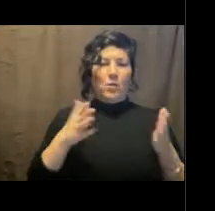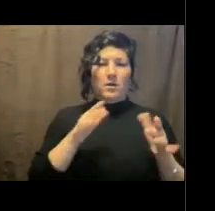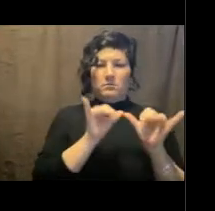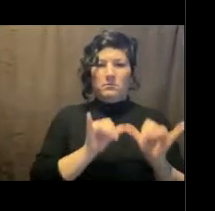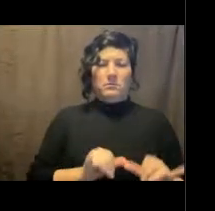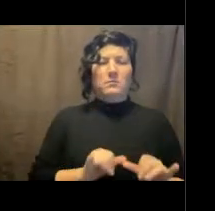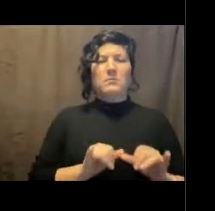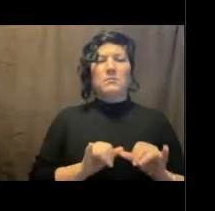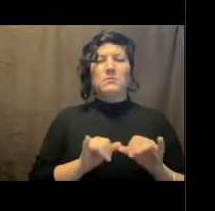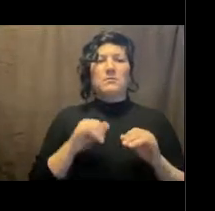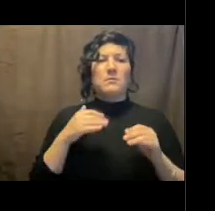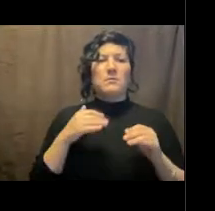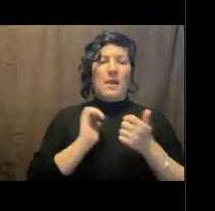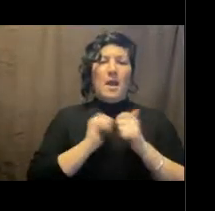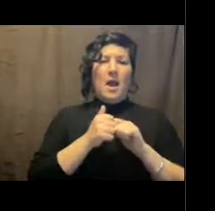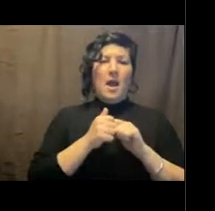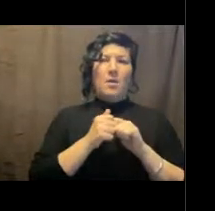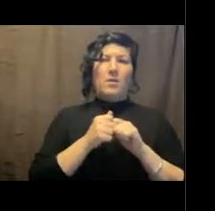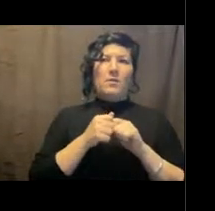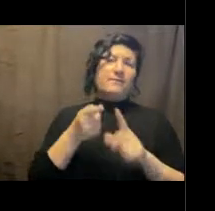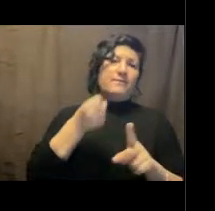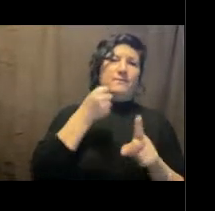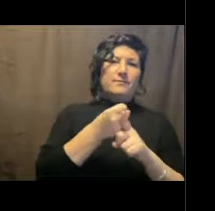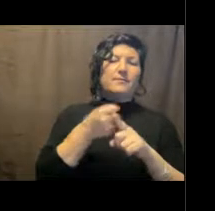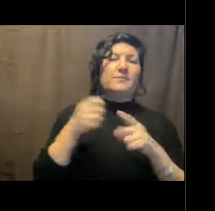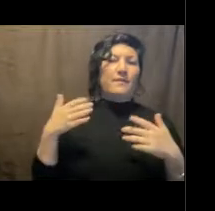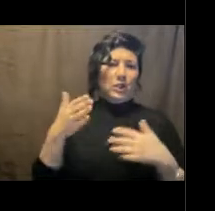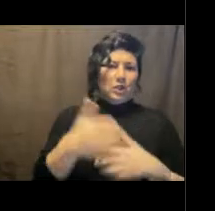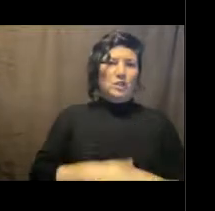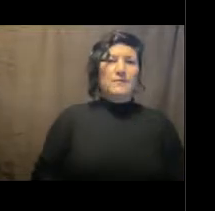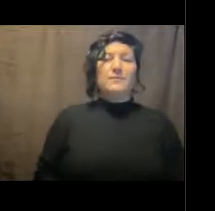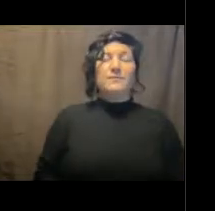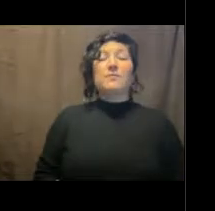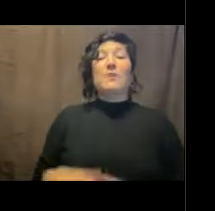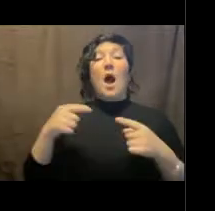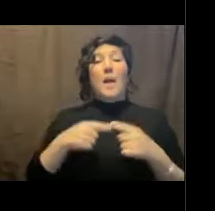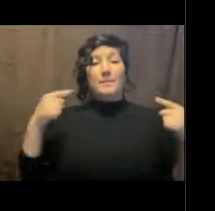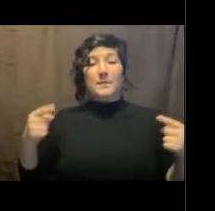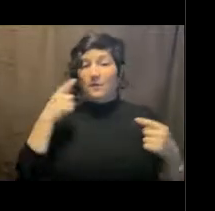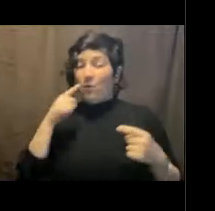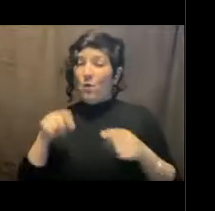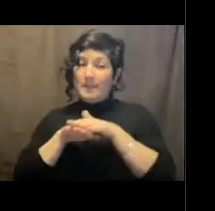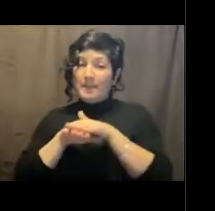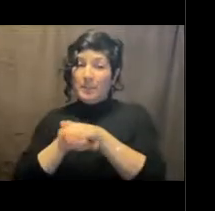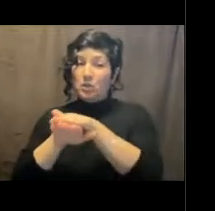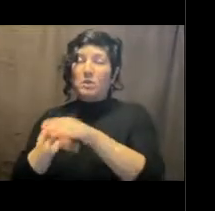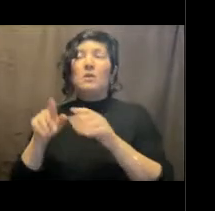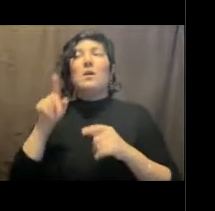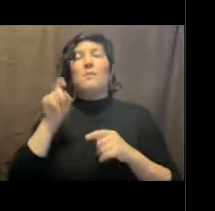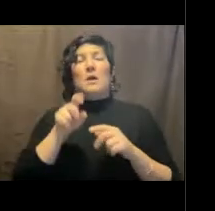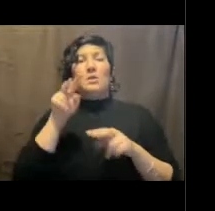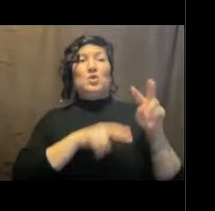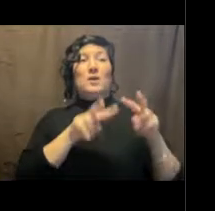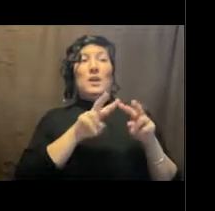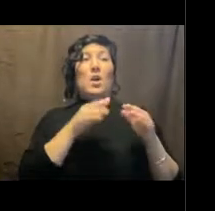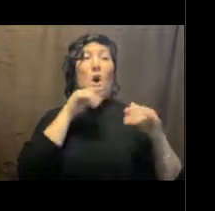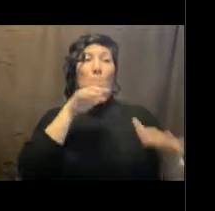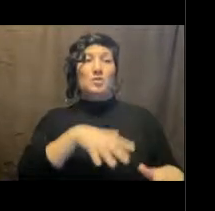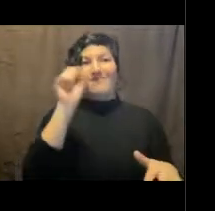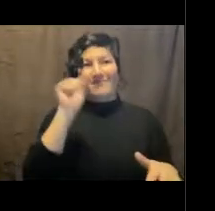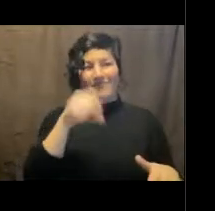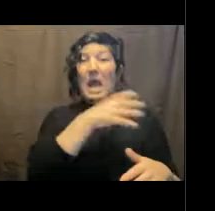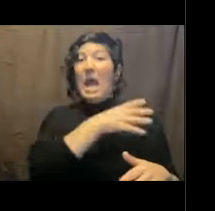So conversely, for sea turtles, we have to not only look at changes in their habitat in the ocean, but we also have to look at changes